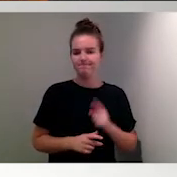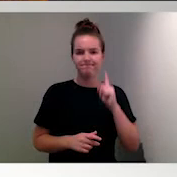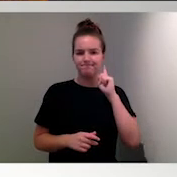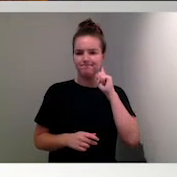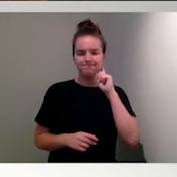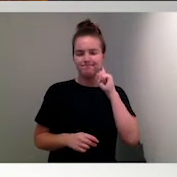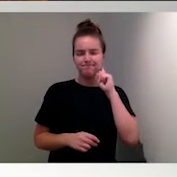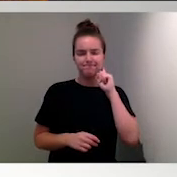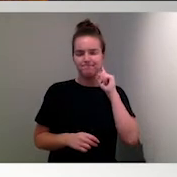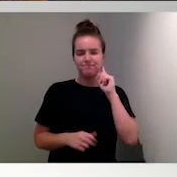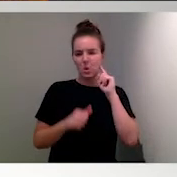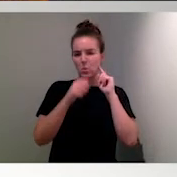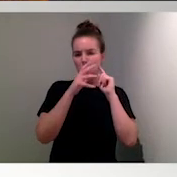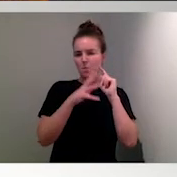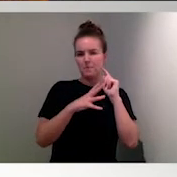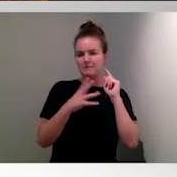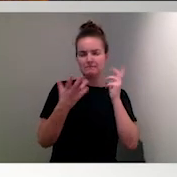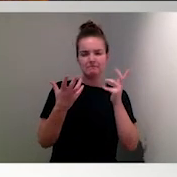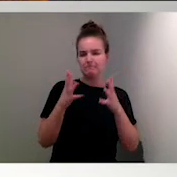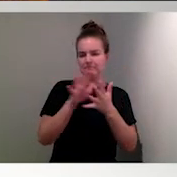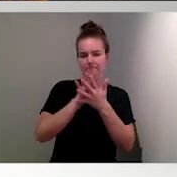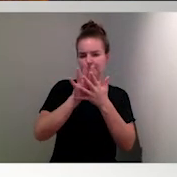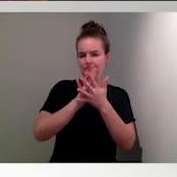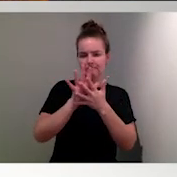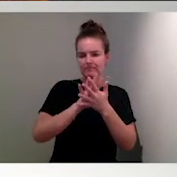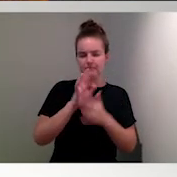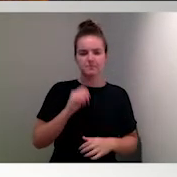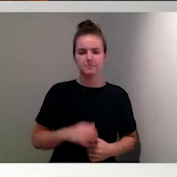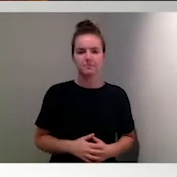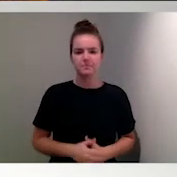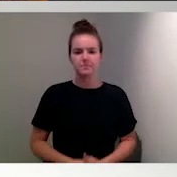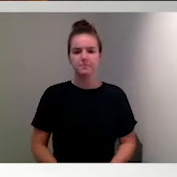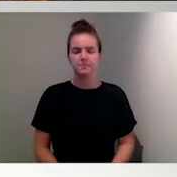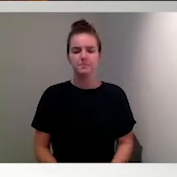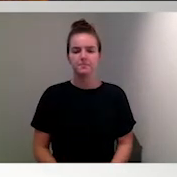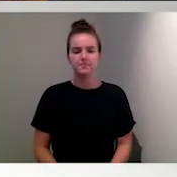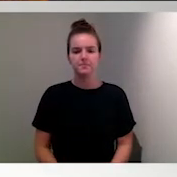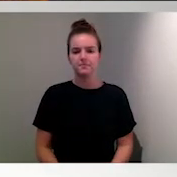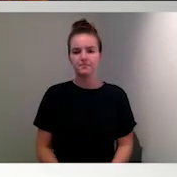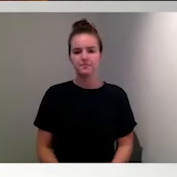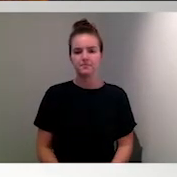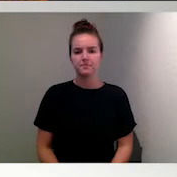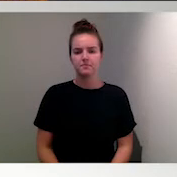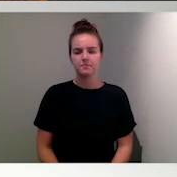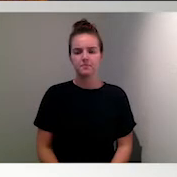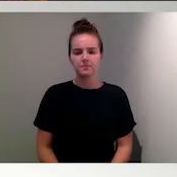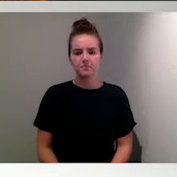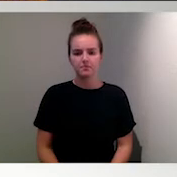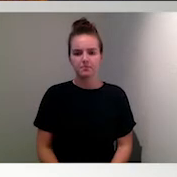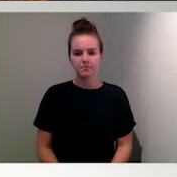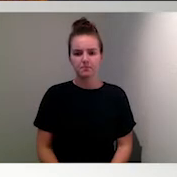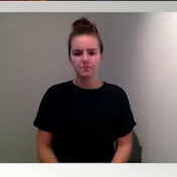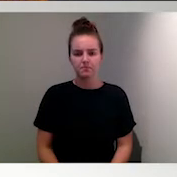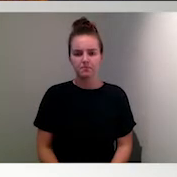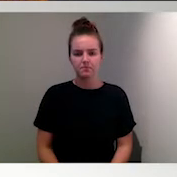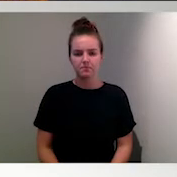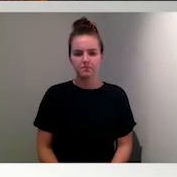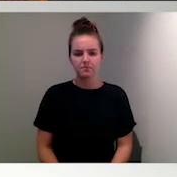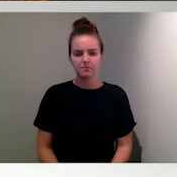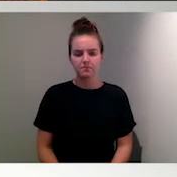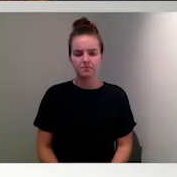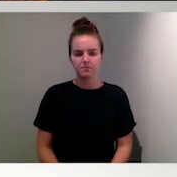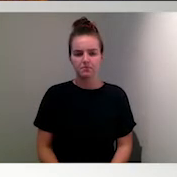dialysis? Because some places you get to a third world country, and even though you might bring some of your things with you, is it really suitable? Are you going